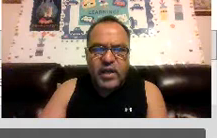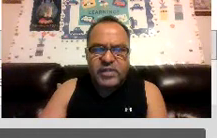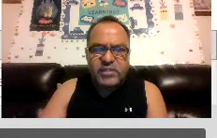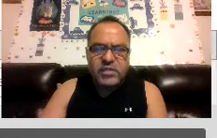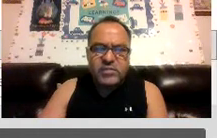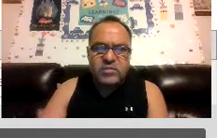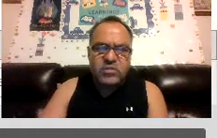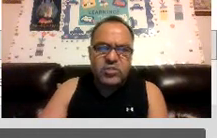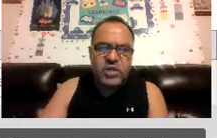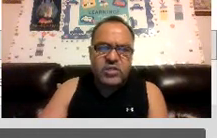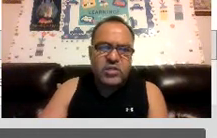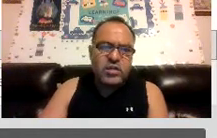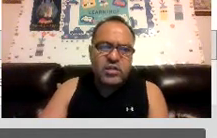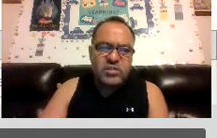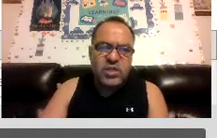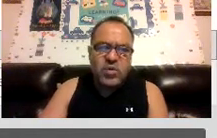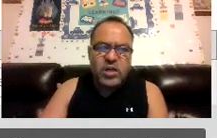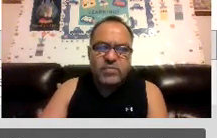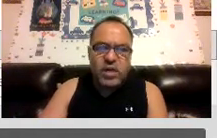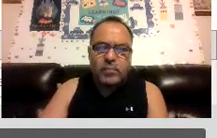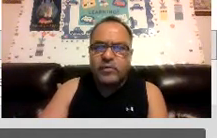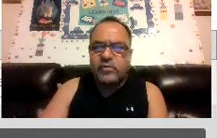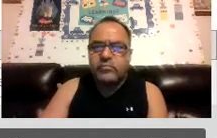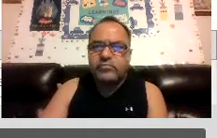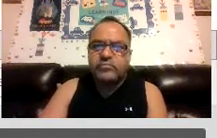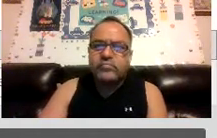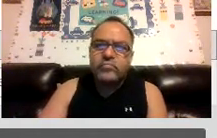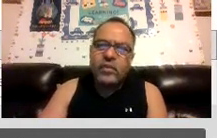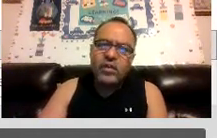volcanic glass into the search engine and see what comes up."